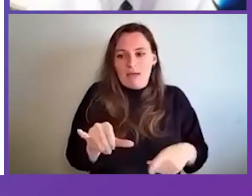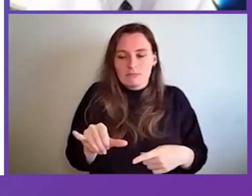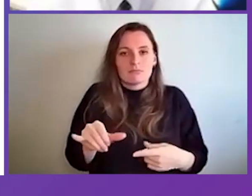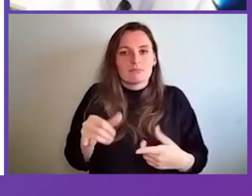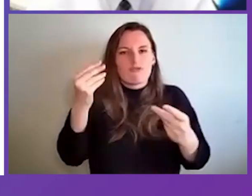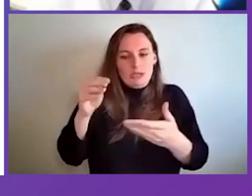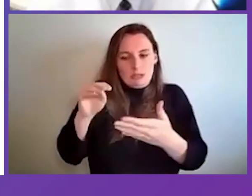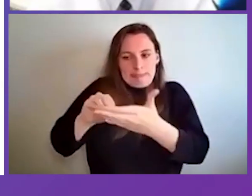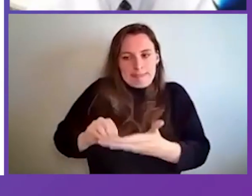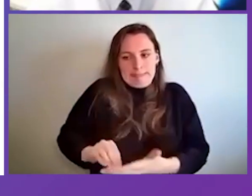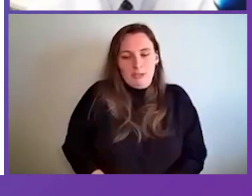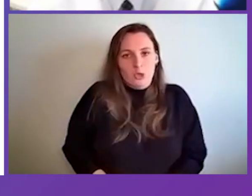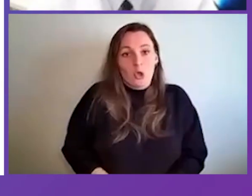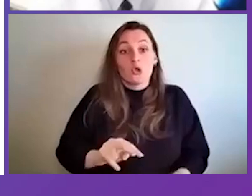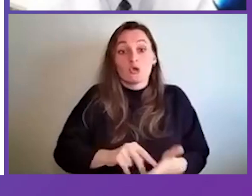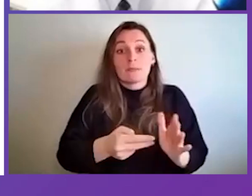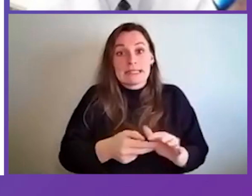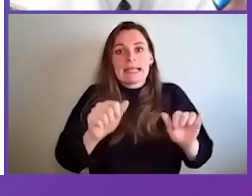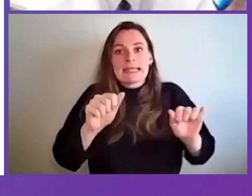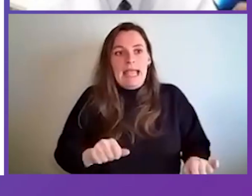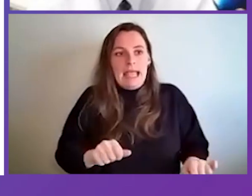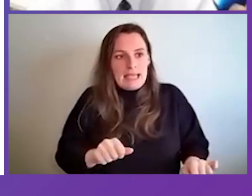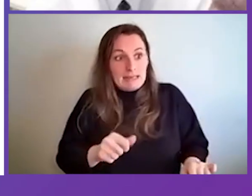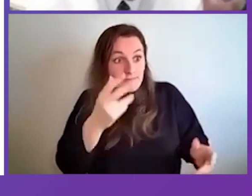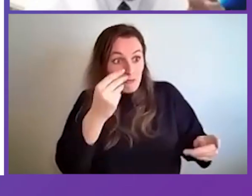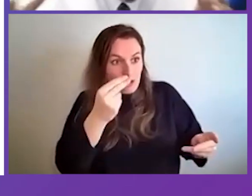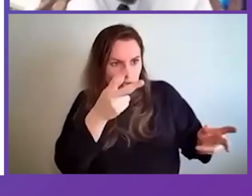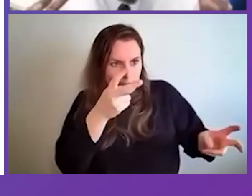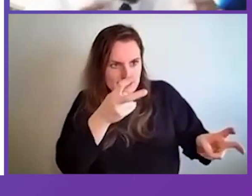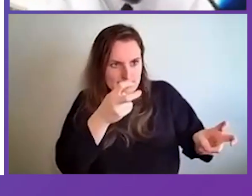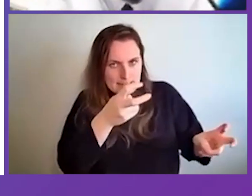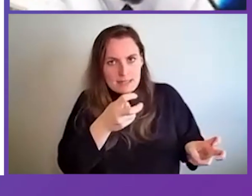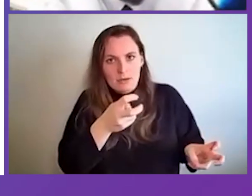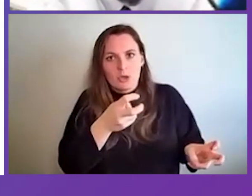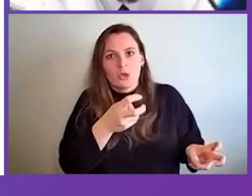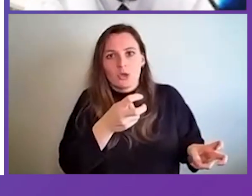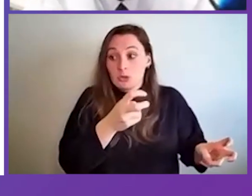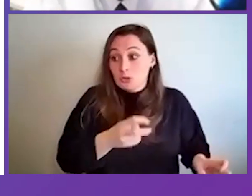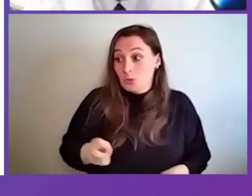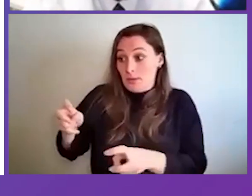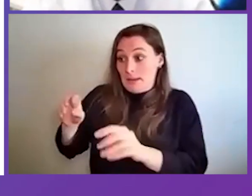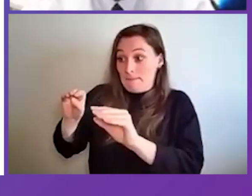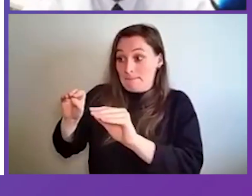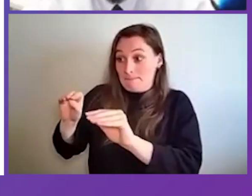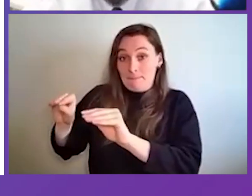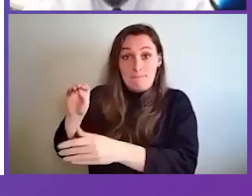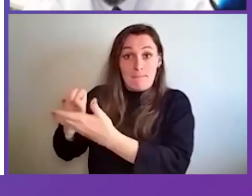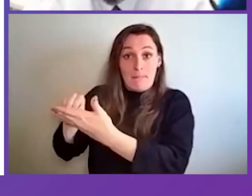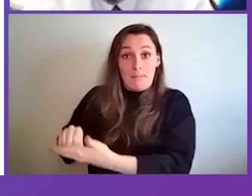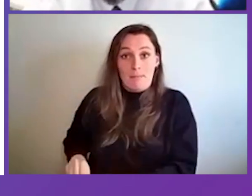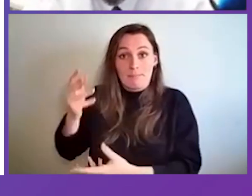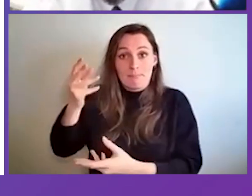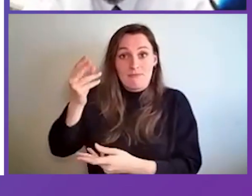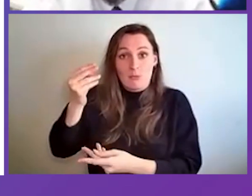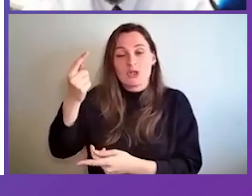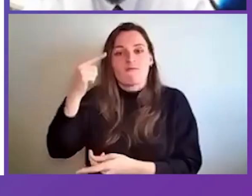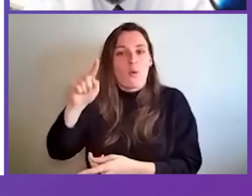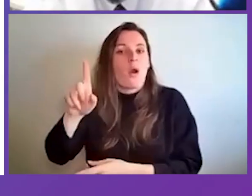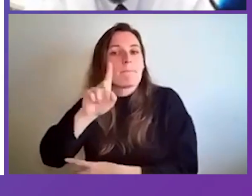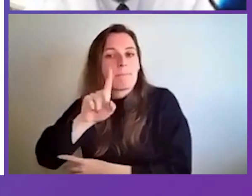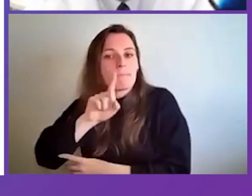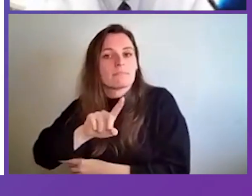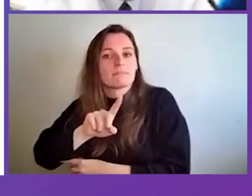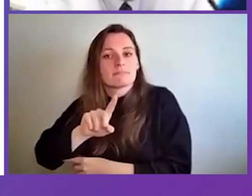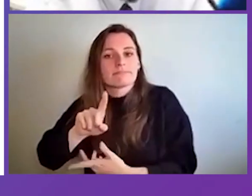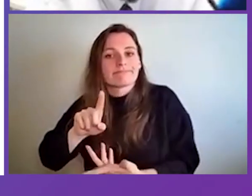flights in our motion simulator to help us assess what the different tie down methods that we're going